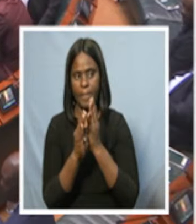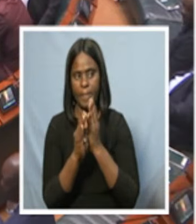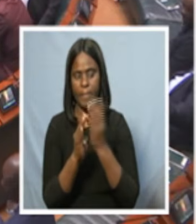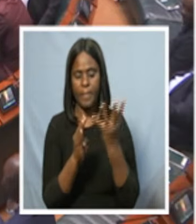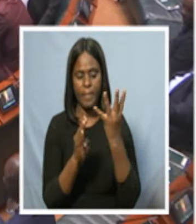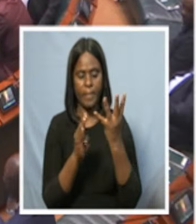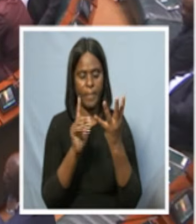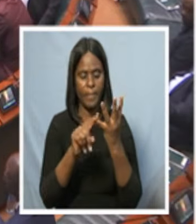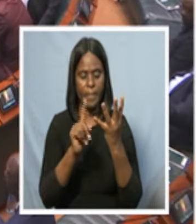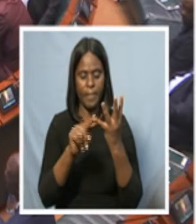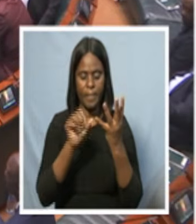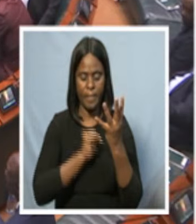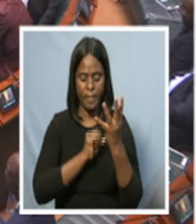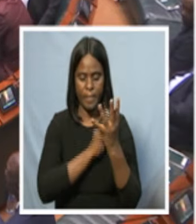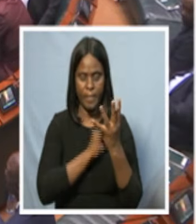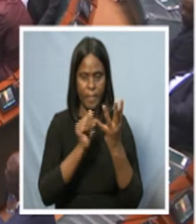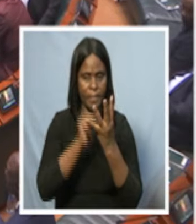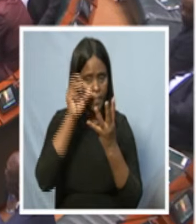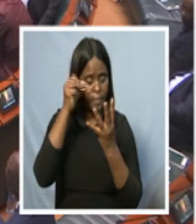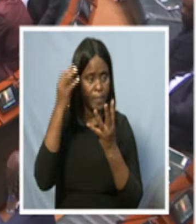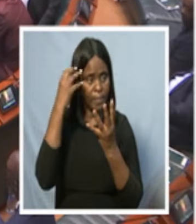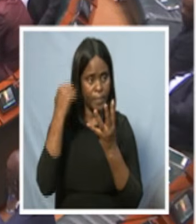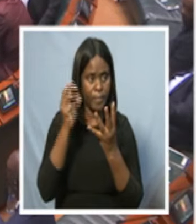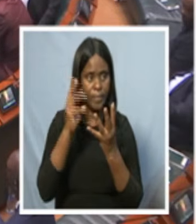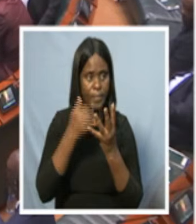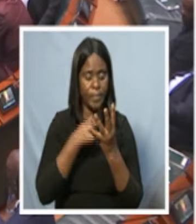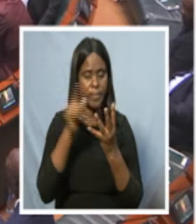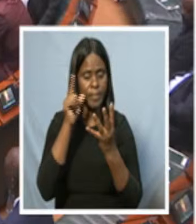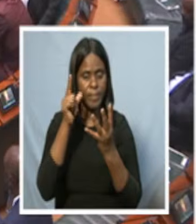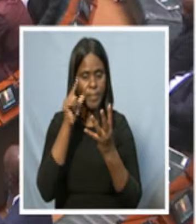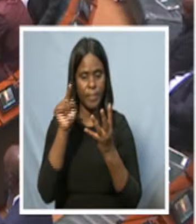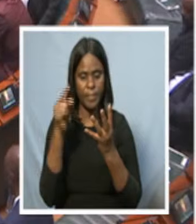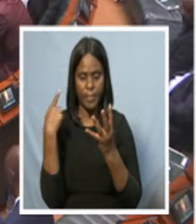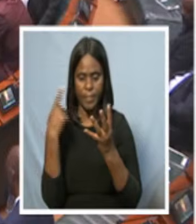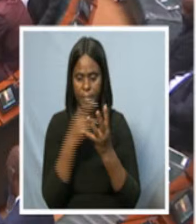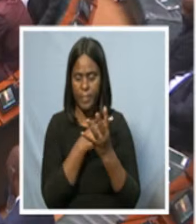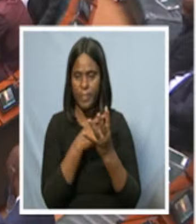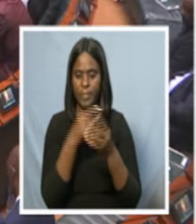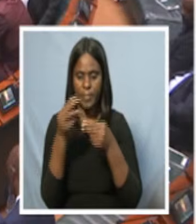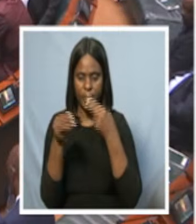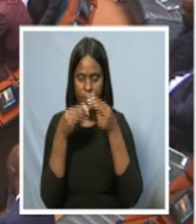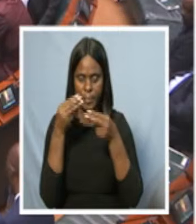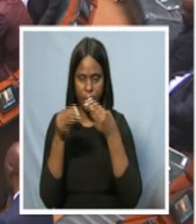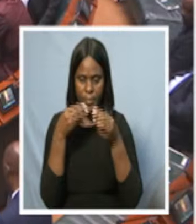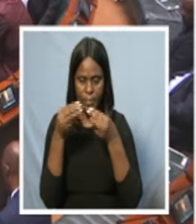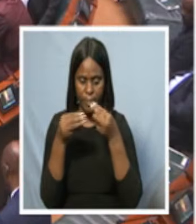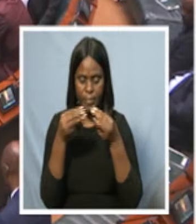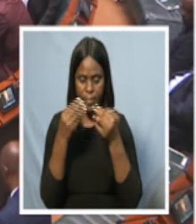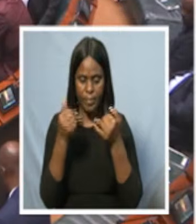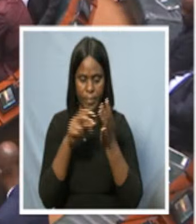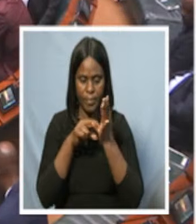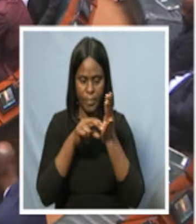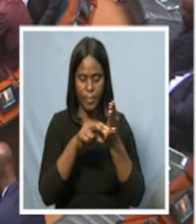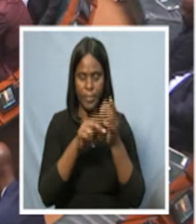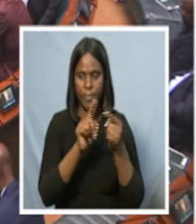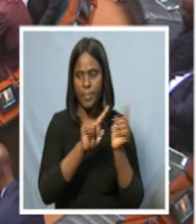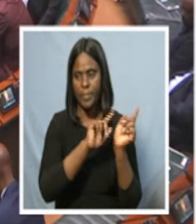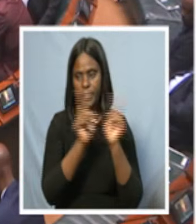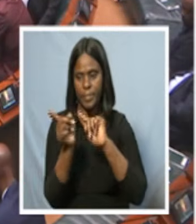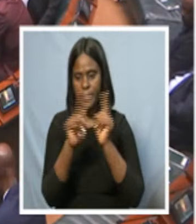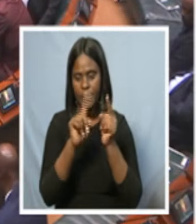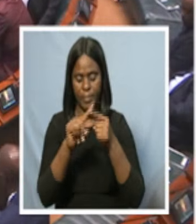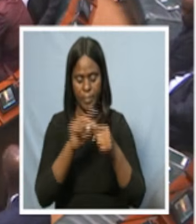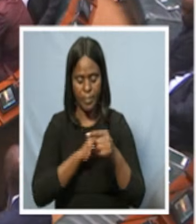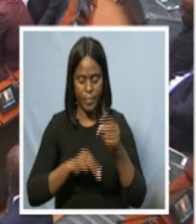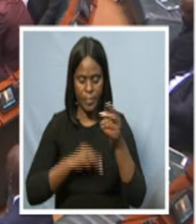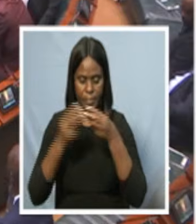For members of staff and ministry officials will have their lunch at the members' motel. Transport to and from the